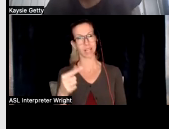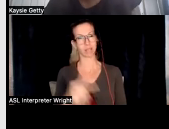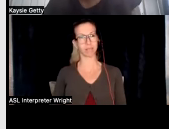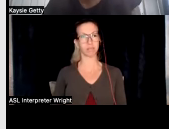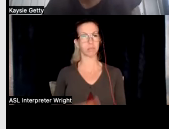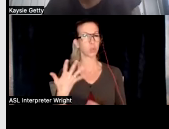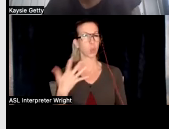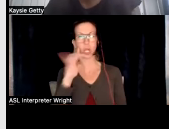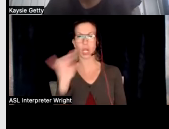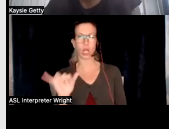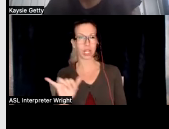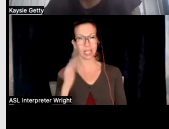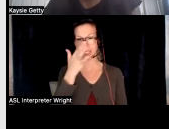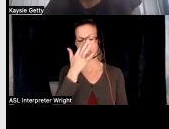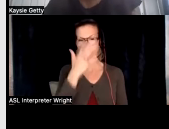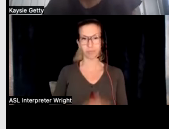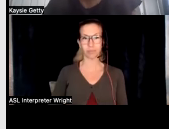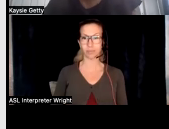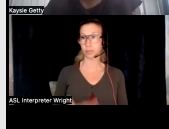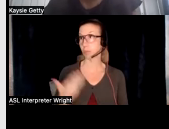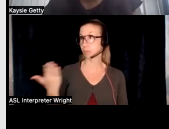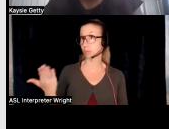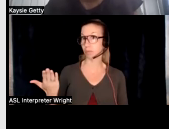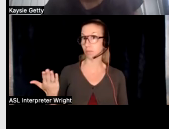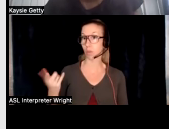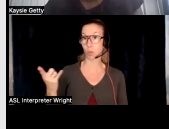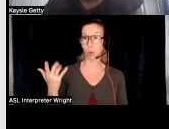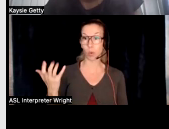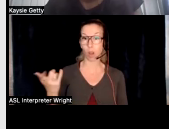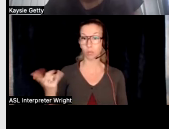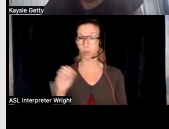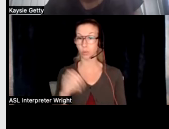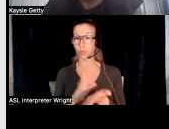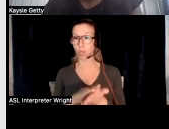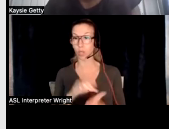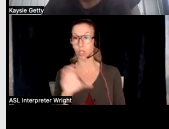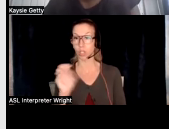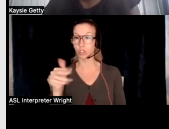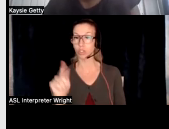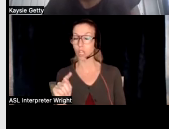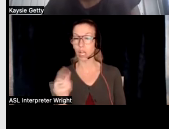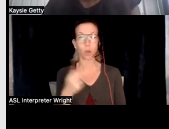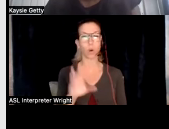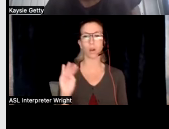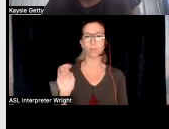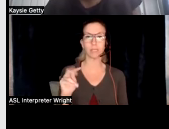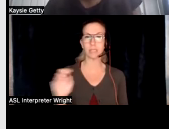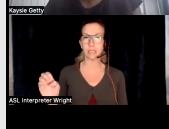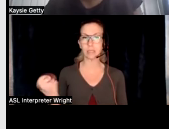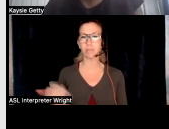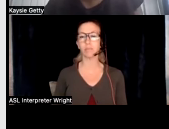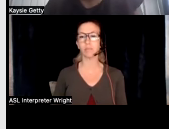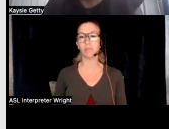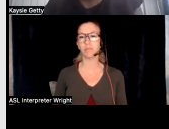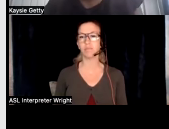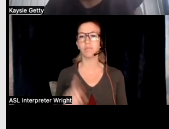And Casey, I think I'm going to turn it back to you. Did you want people to put this in the chat, or did we want to use the Menti? We could